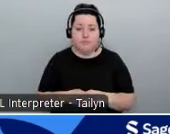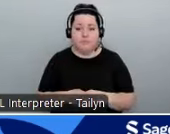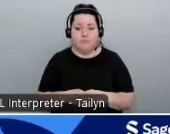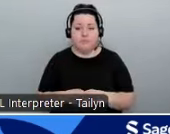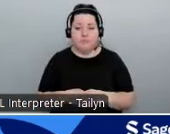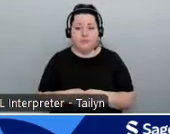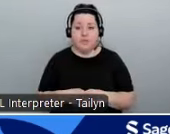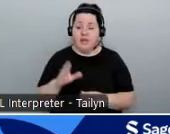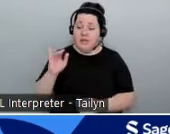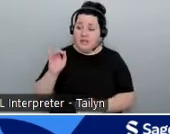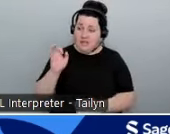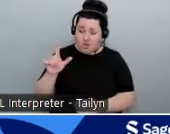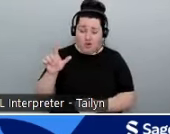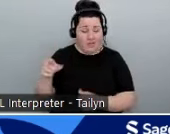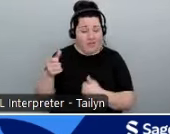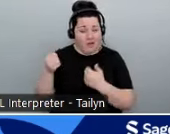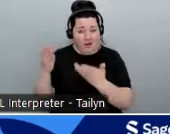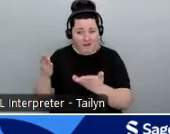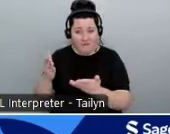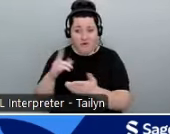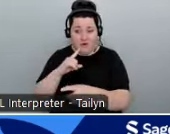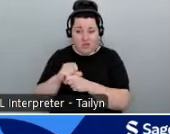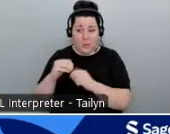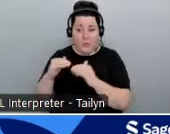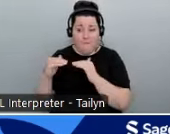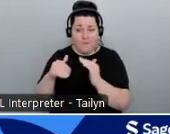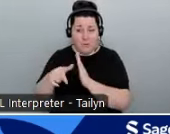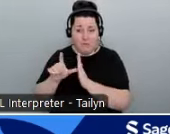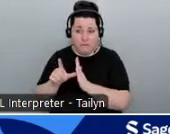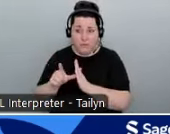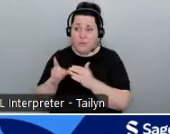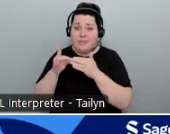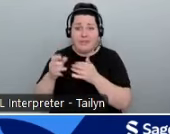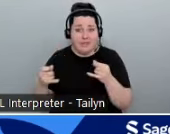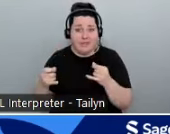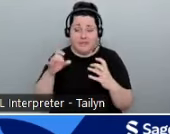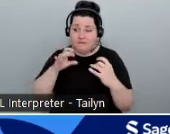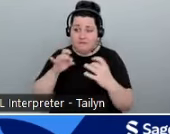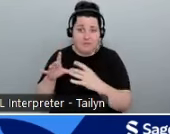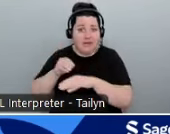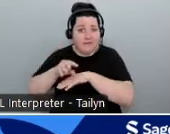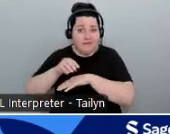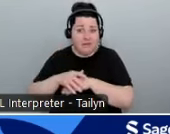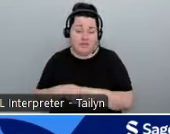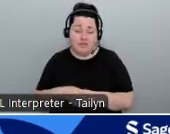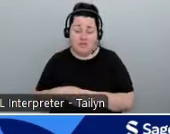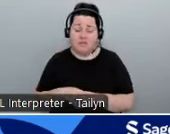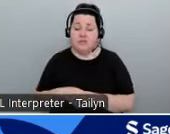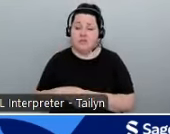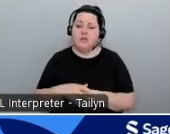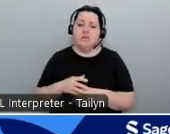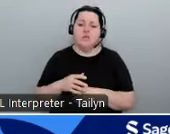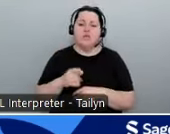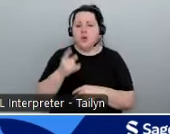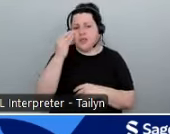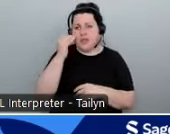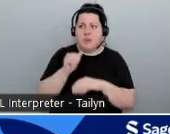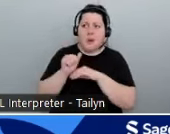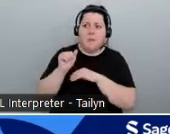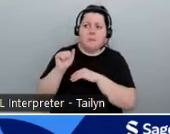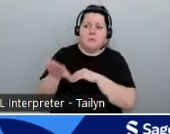Does the journal offer an actual peer review with guidelines, feedback, and advice? What type of submission are you thinking about for the